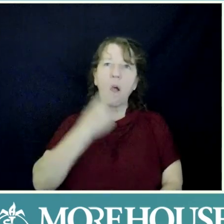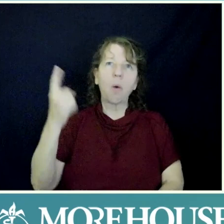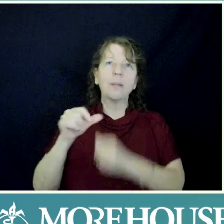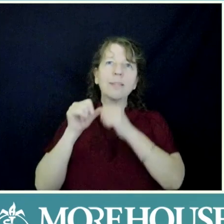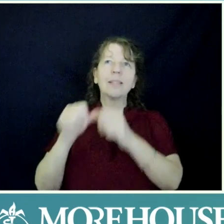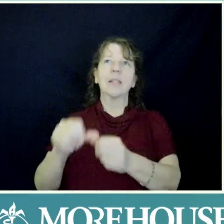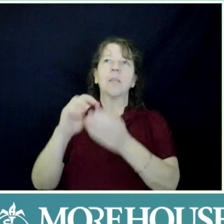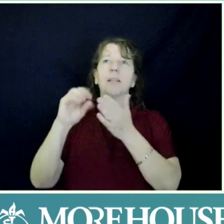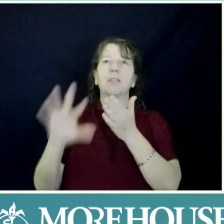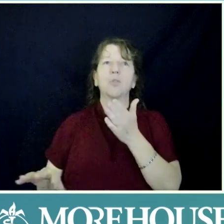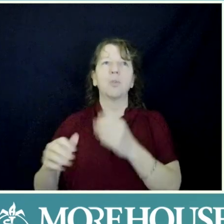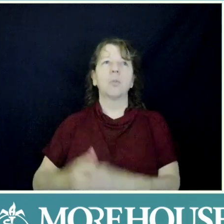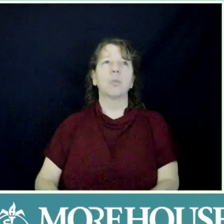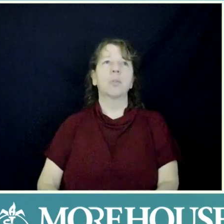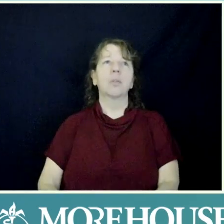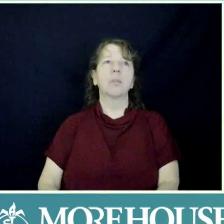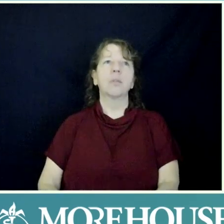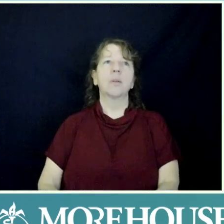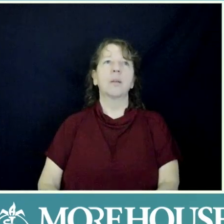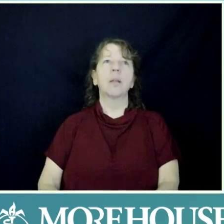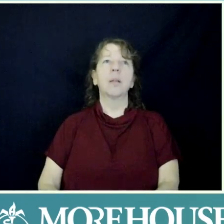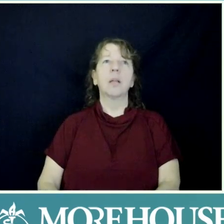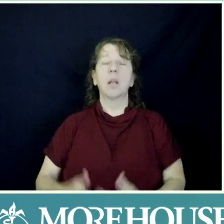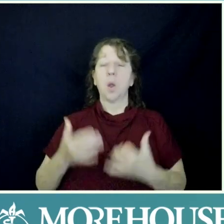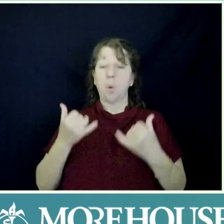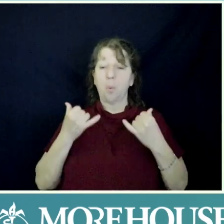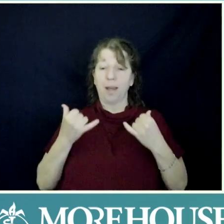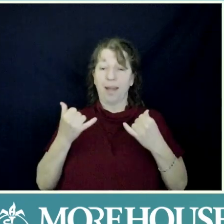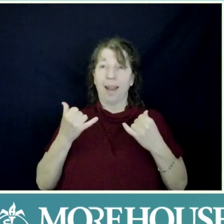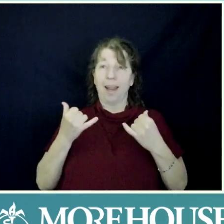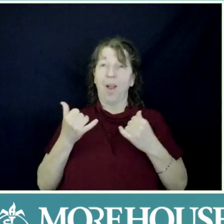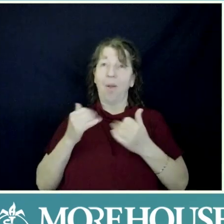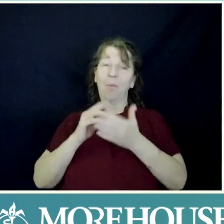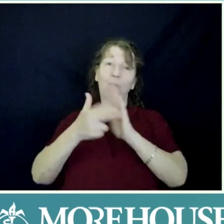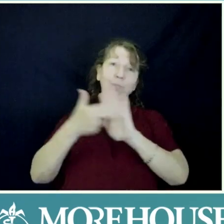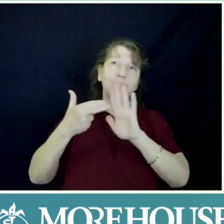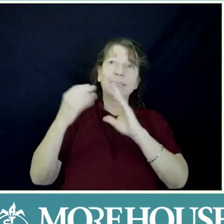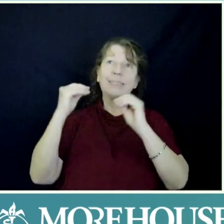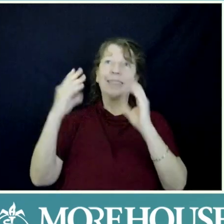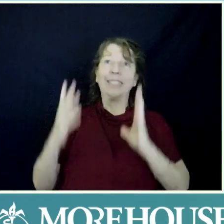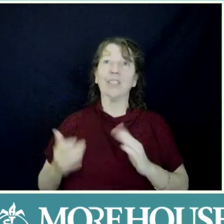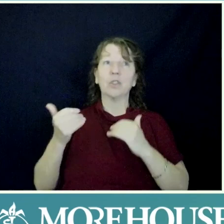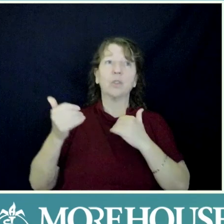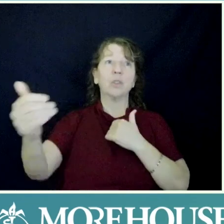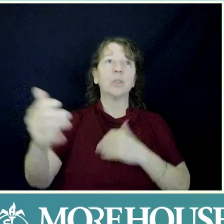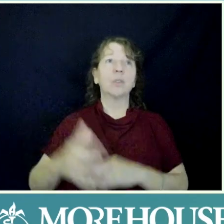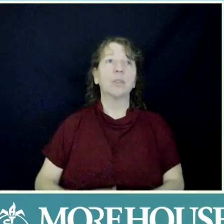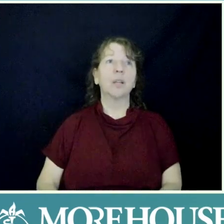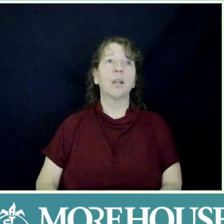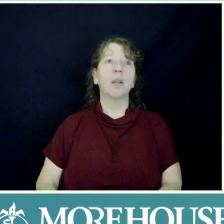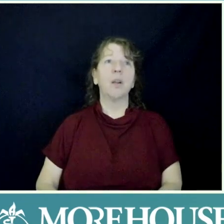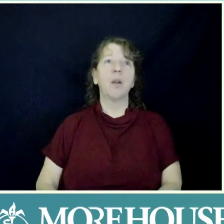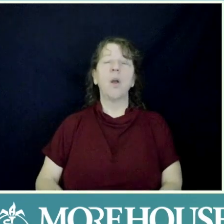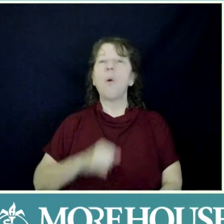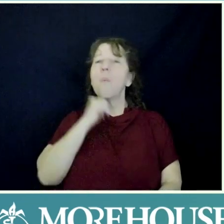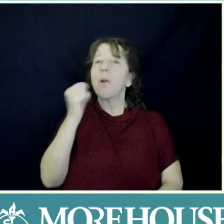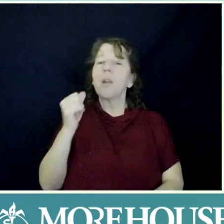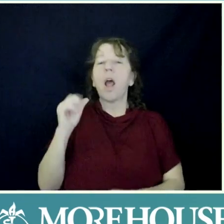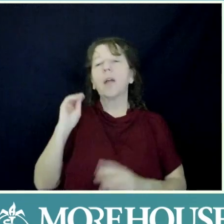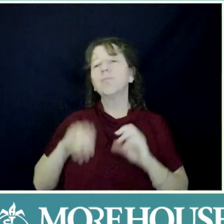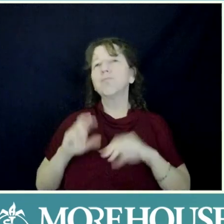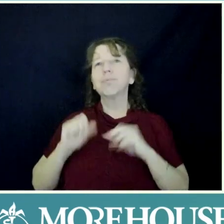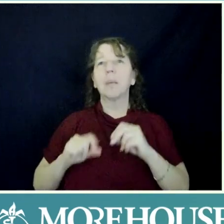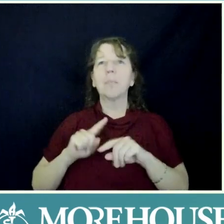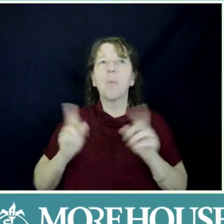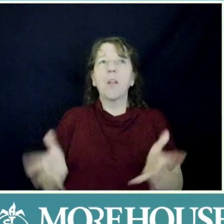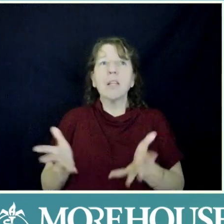are all and always students. We are now and forever teachers, not filling the bucket, but lighting the fire.